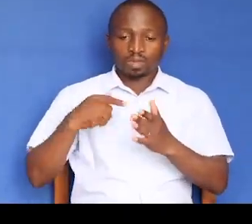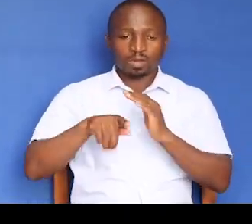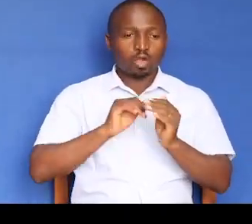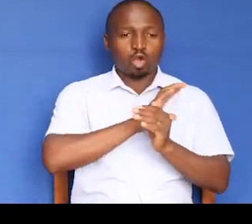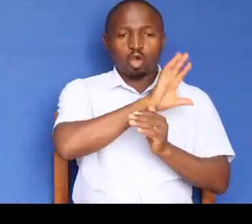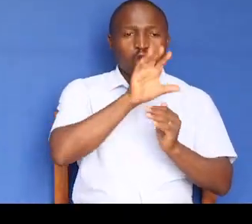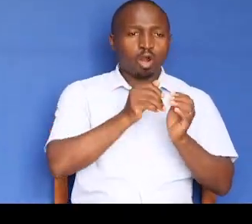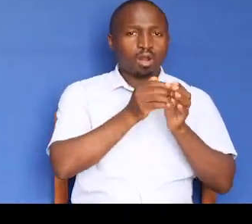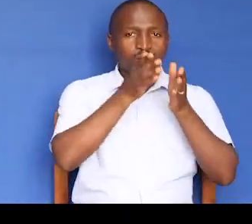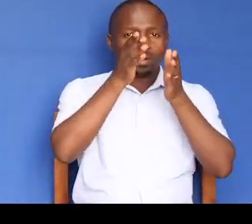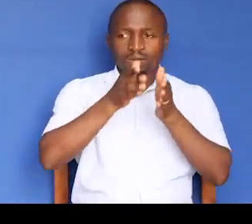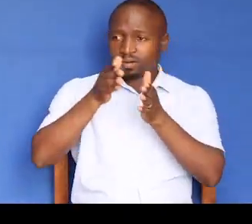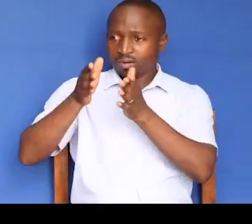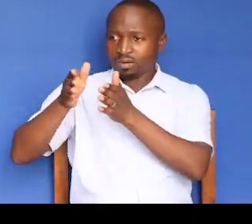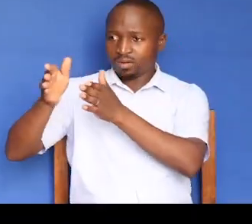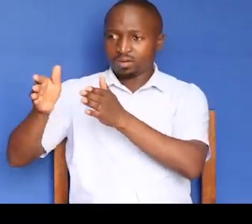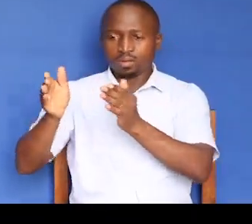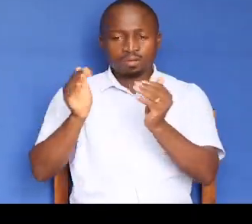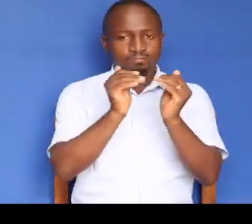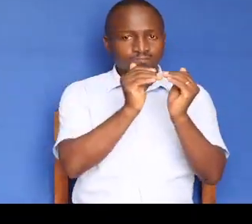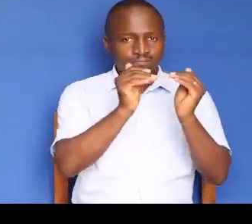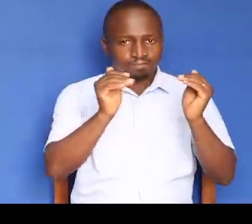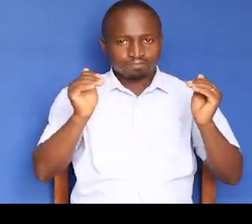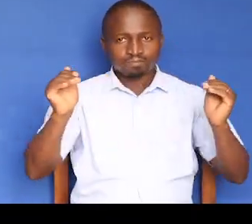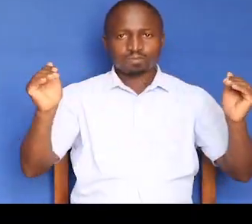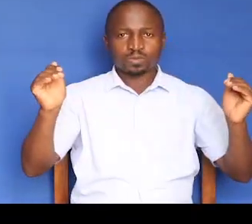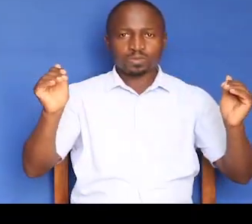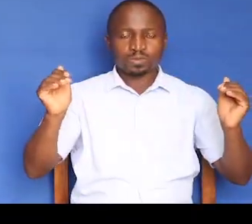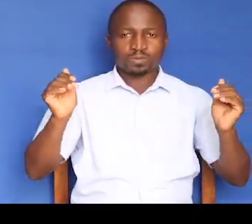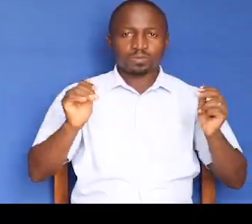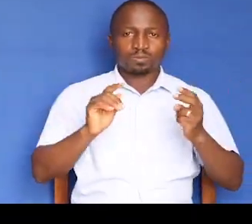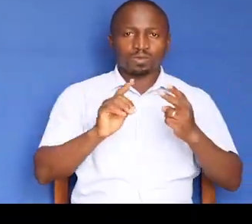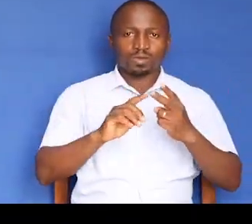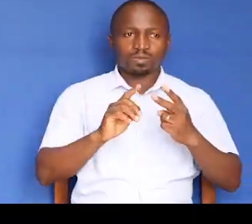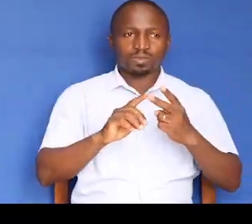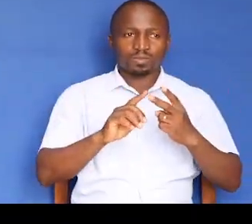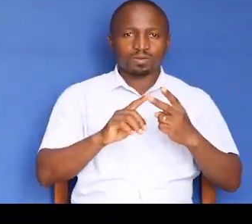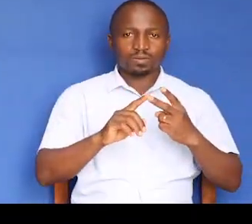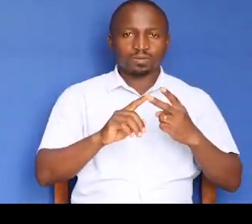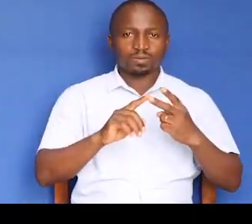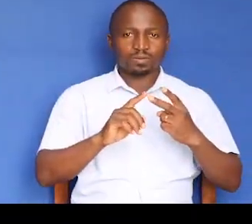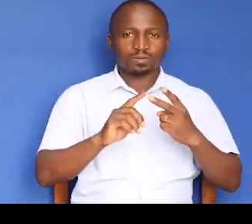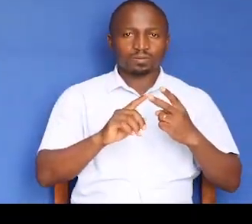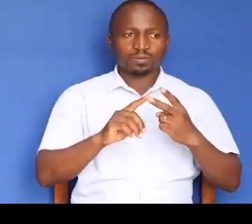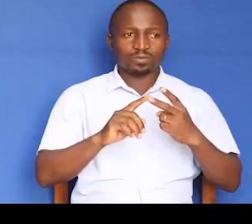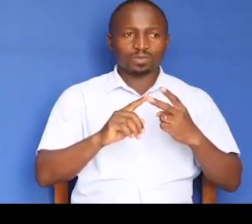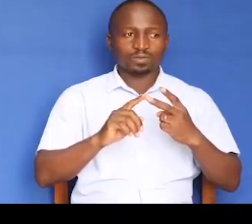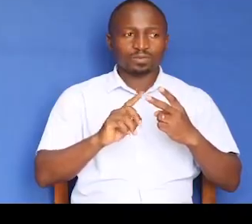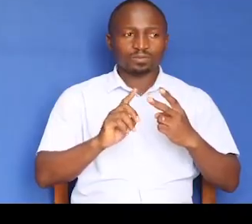at all levels, average revenue is equal to marginal